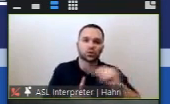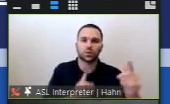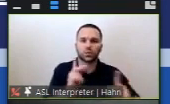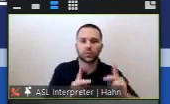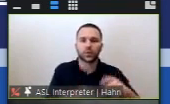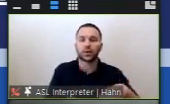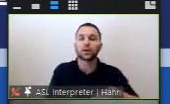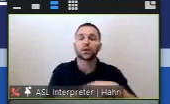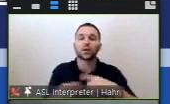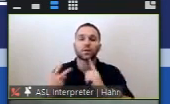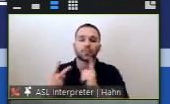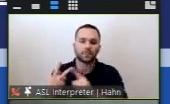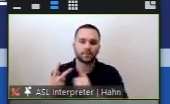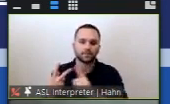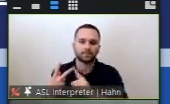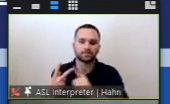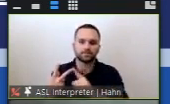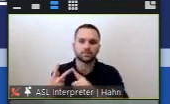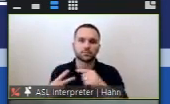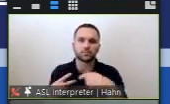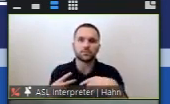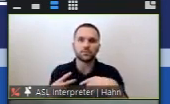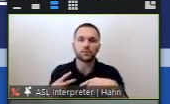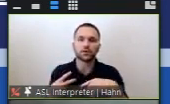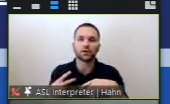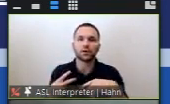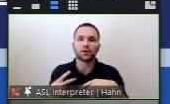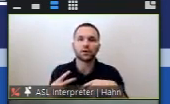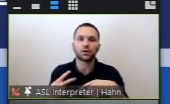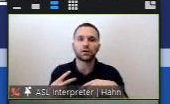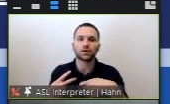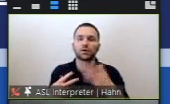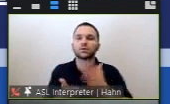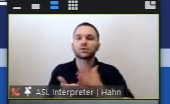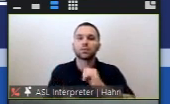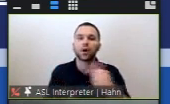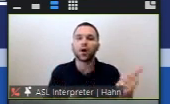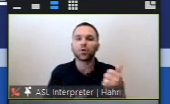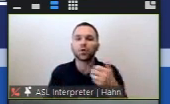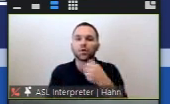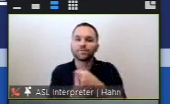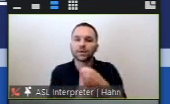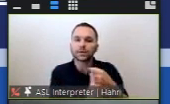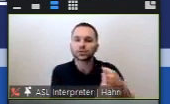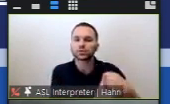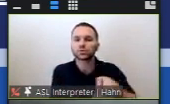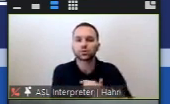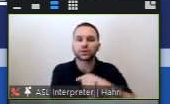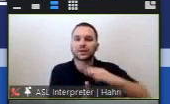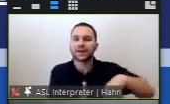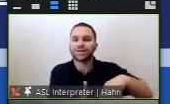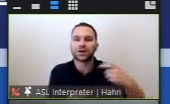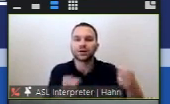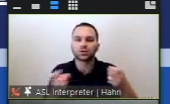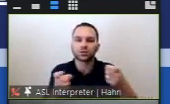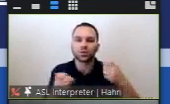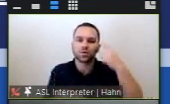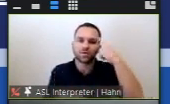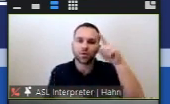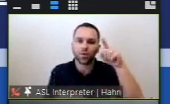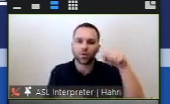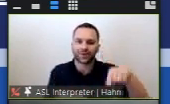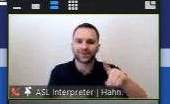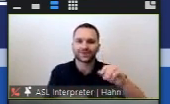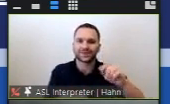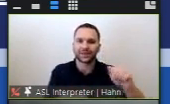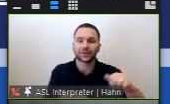of those, what I mentioned, confounders, or some of those other factors that we haven't necessarily been able to control for in this data. And one of those